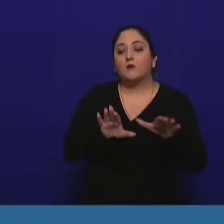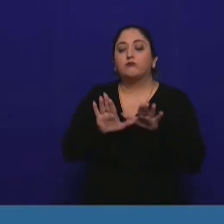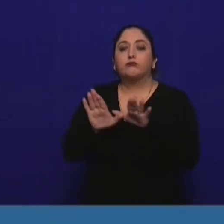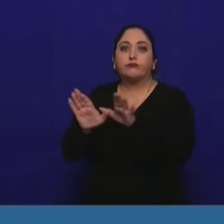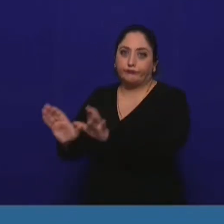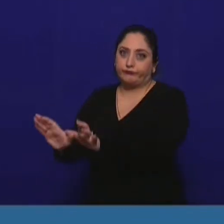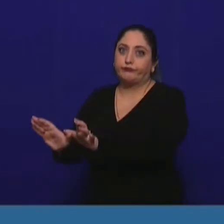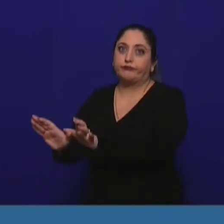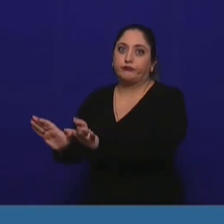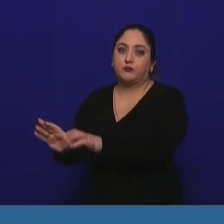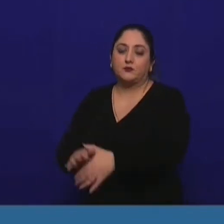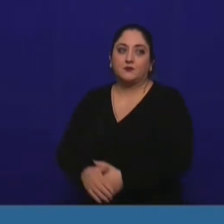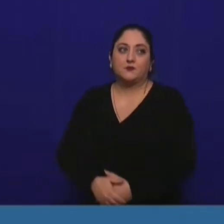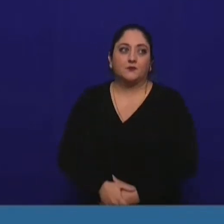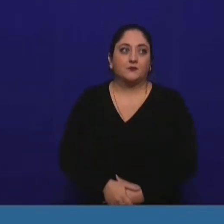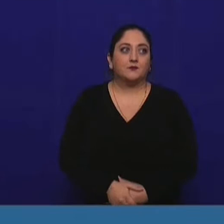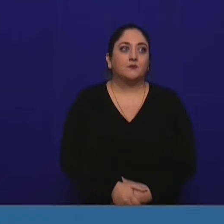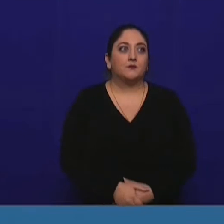mbagħad f'kwarantina.